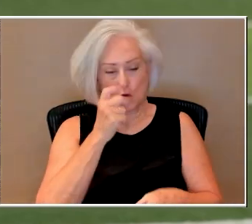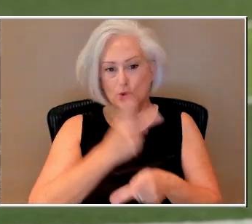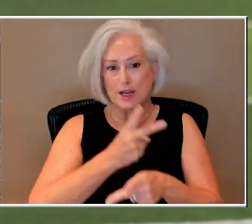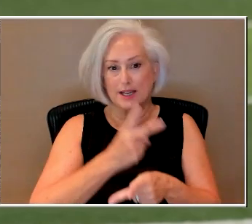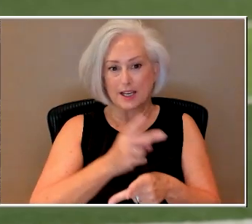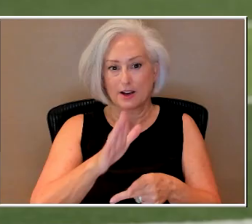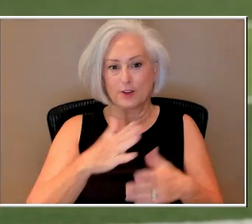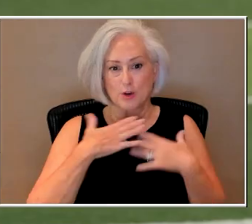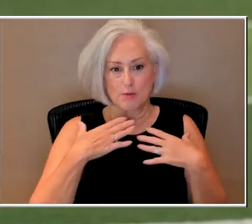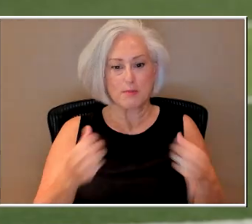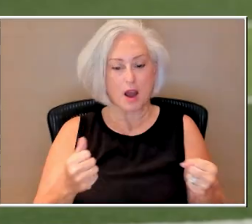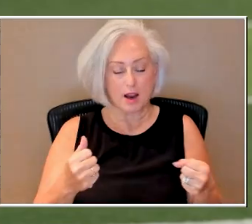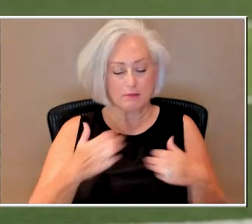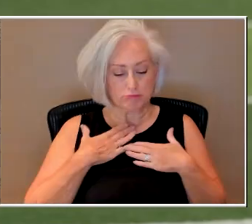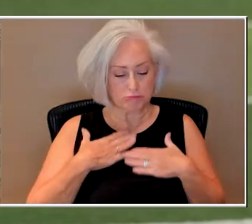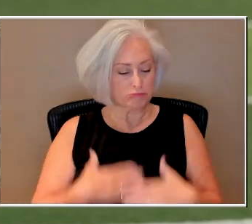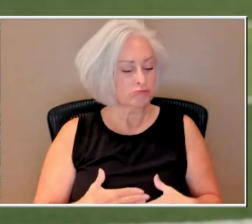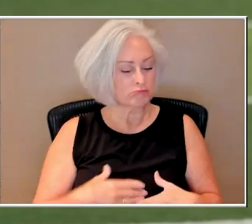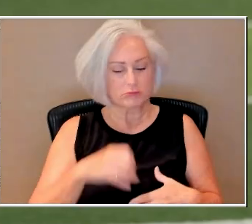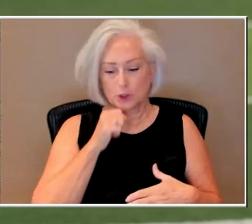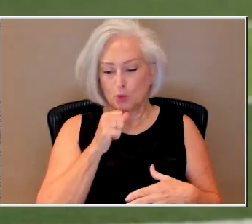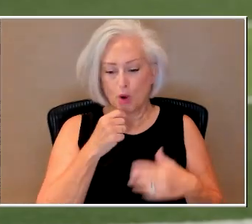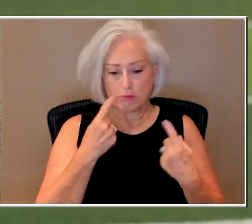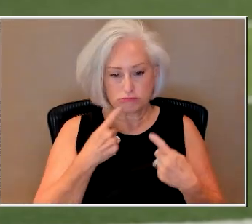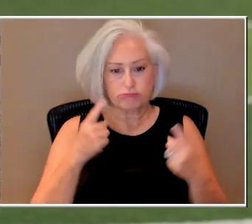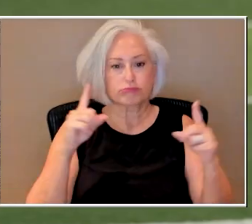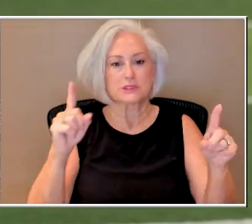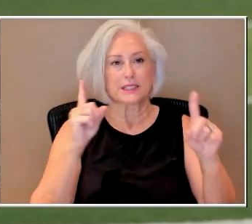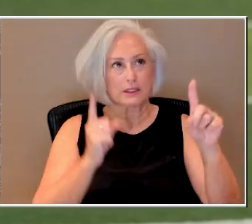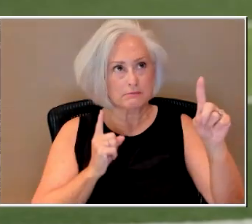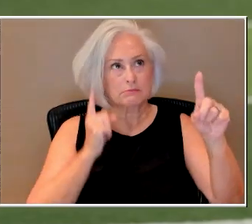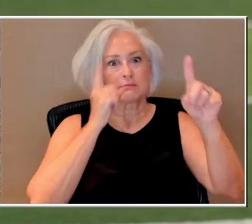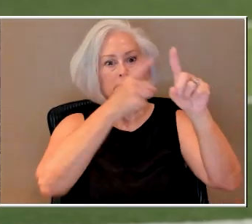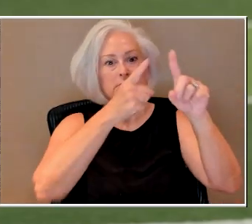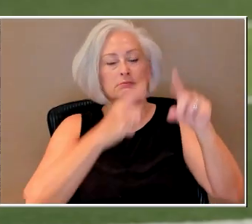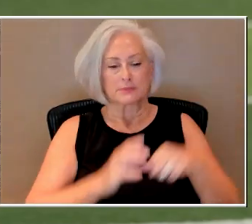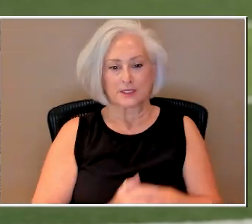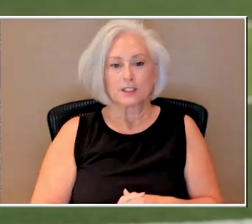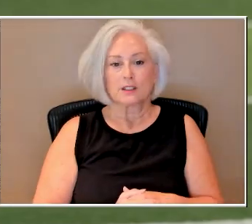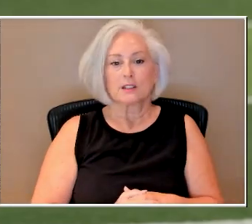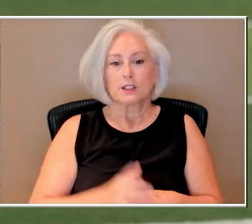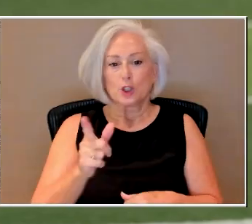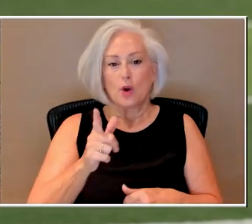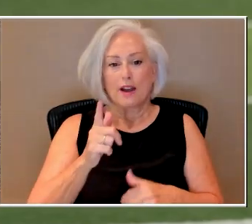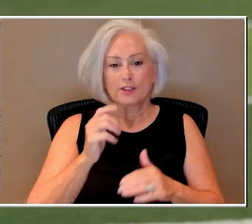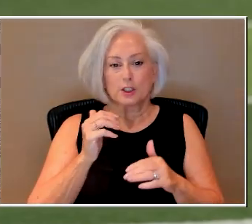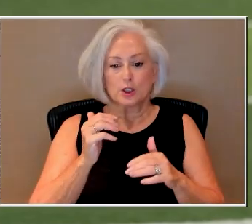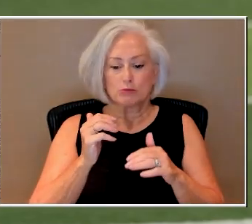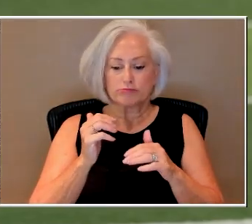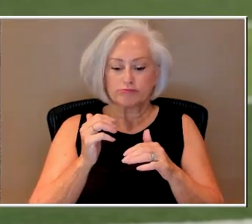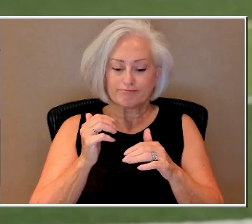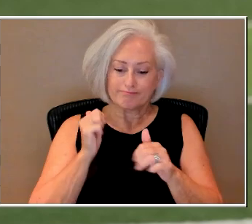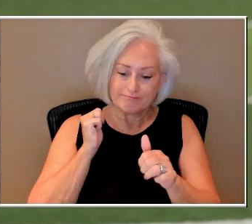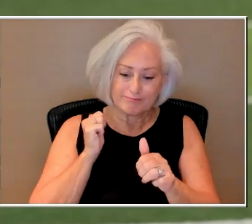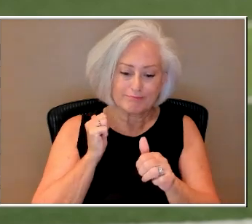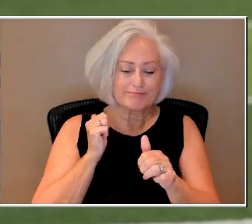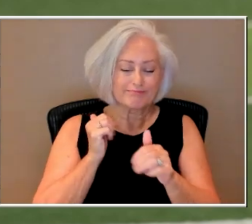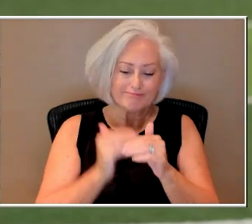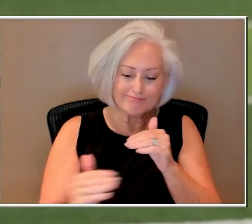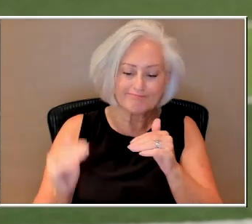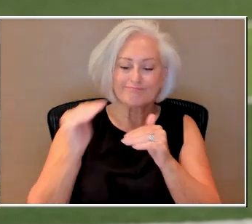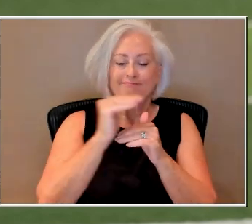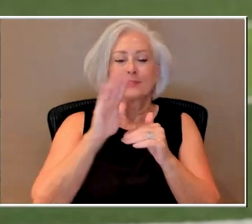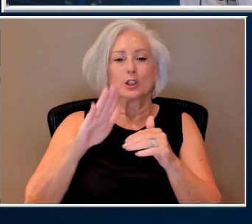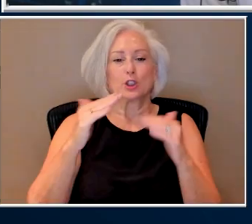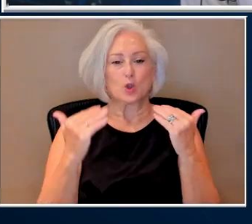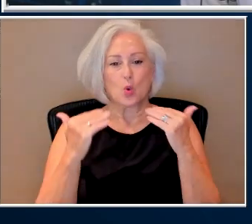far. And then secondly, you have to push past your limits, or else there will be no growth and no improvement. So those are the two major things I've